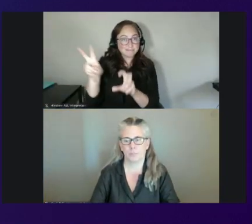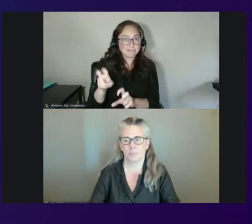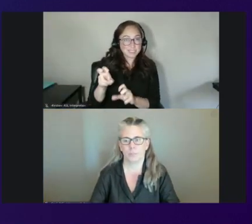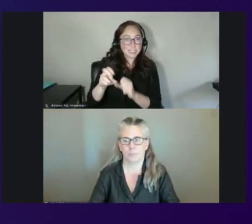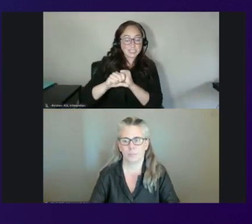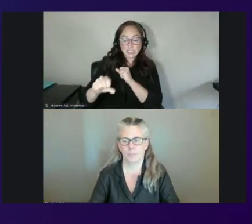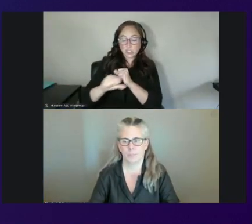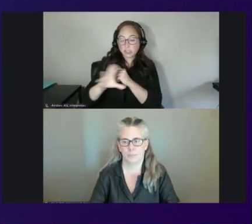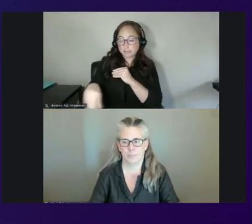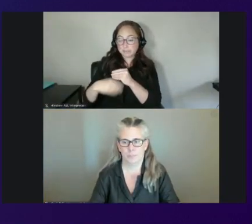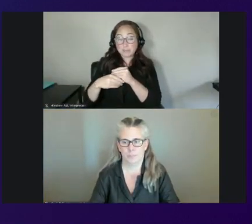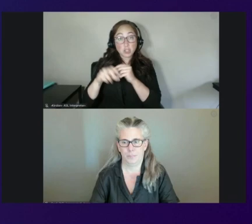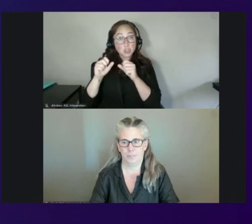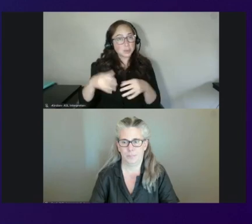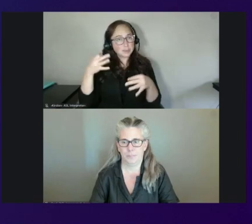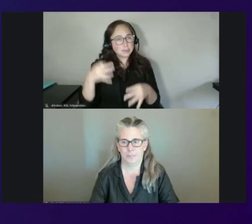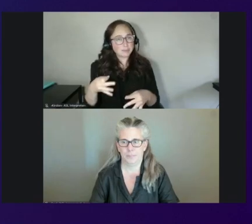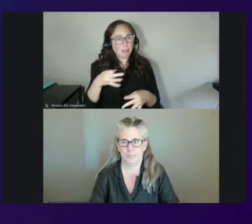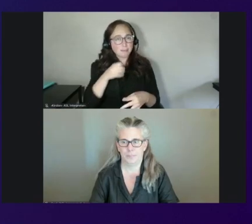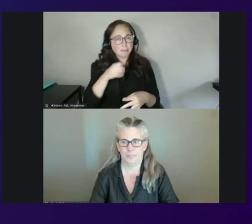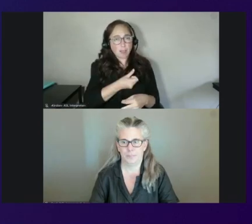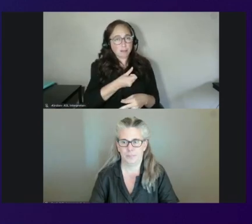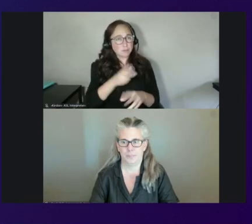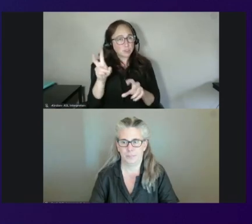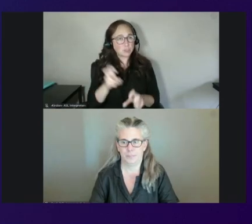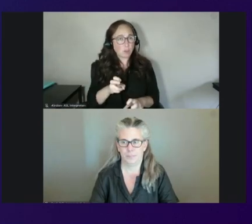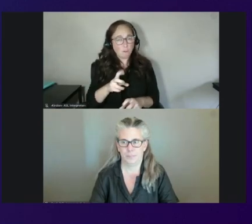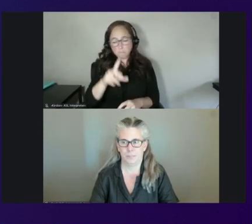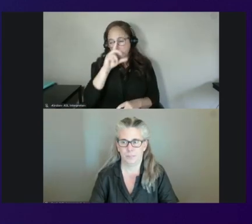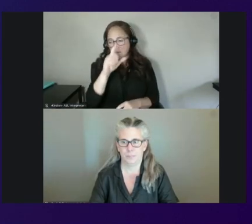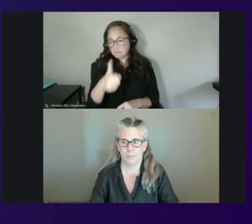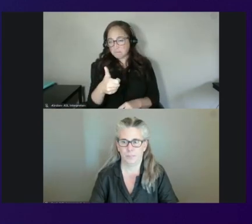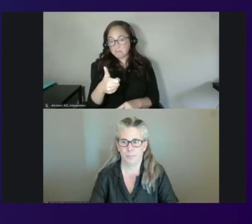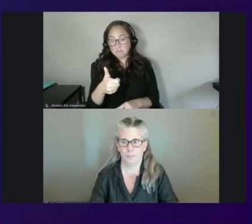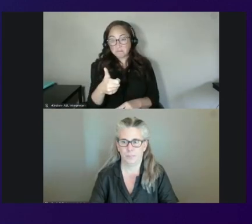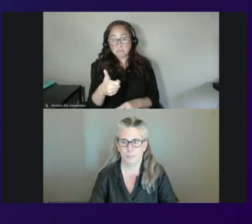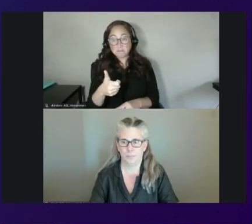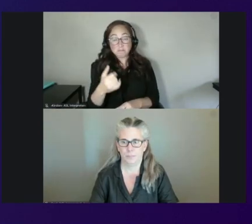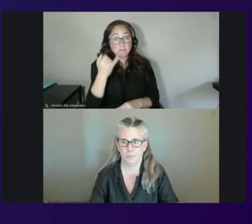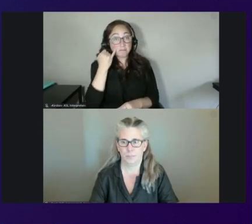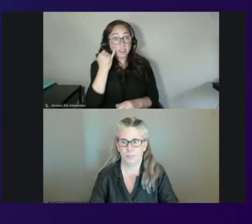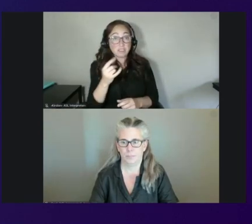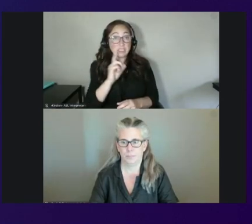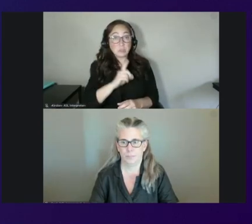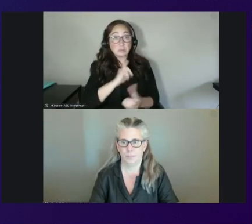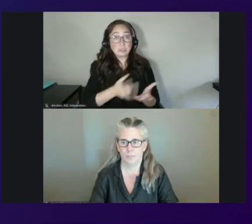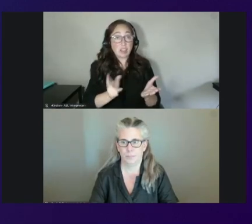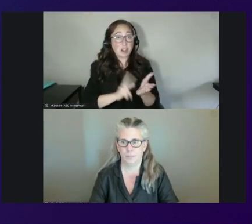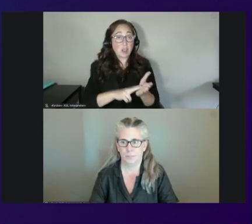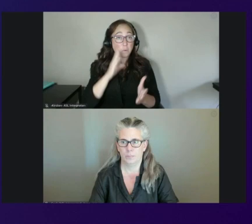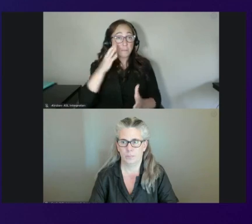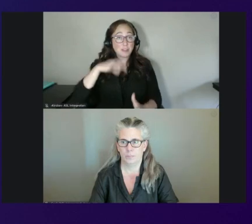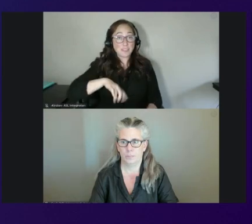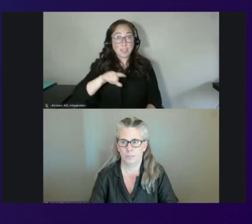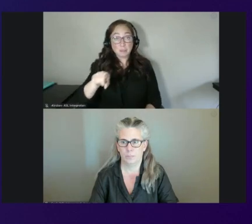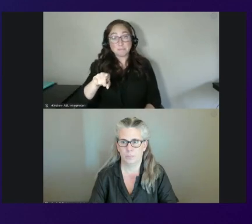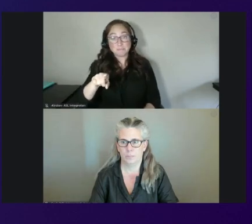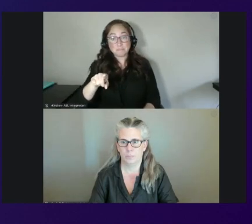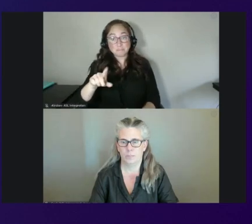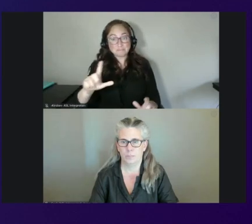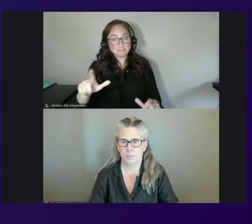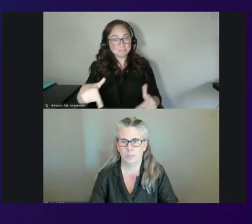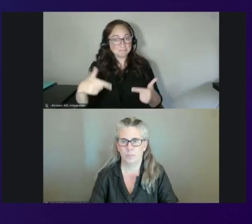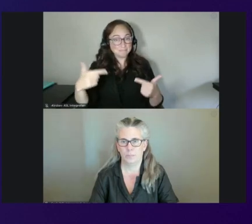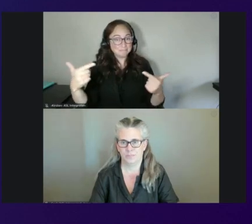not to install it. There's no requirement to do so, but if they choose to do that, they get the benefits of single sign-on. That's great. So